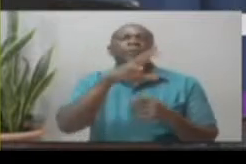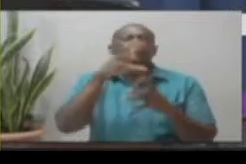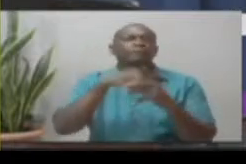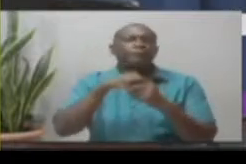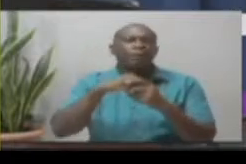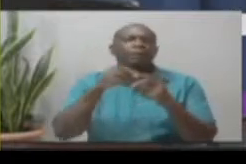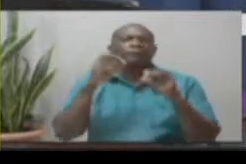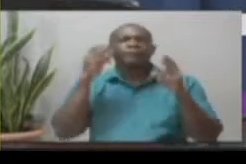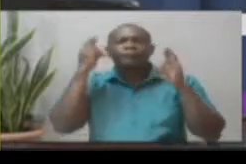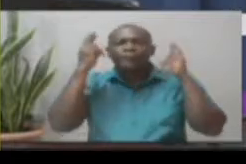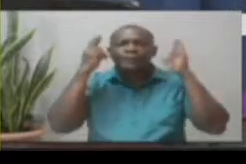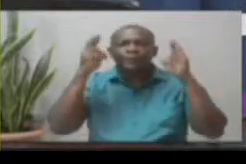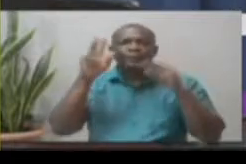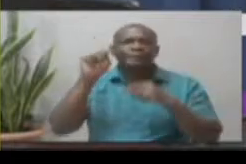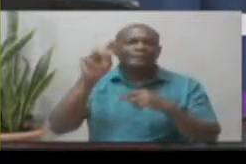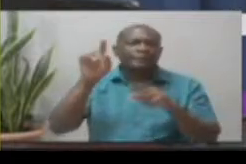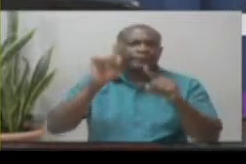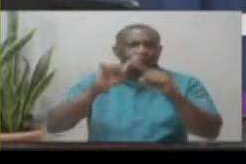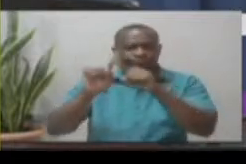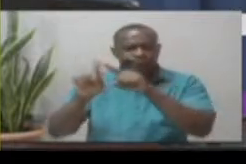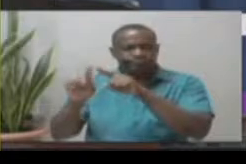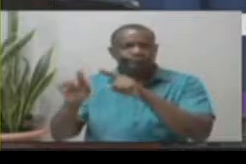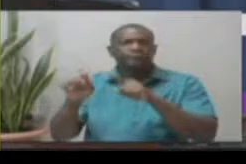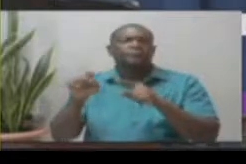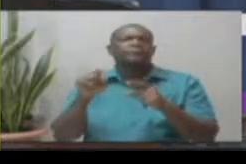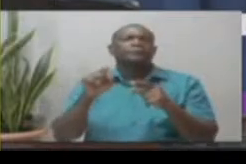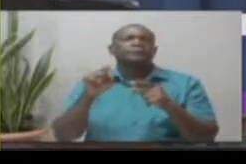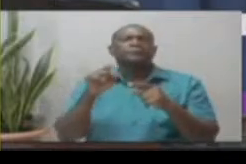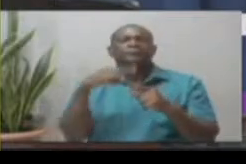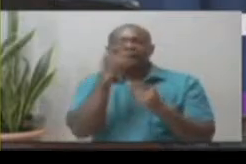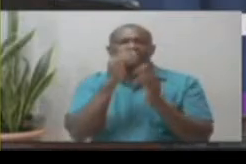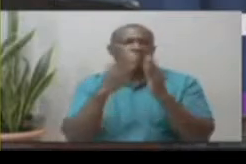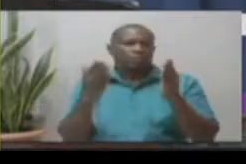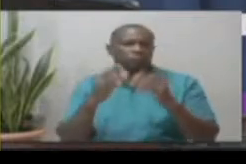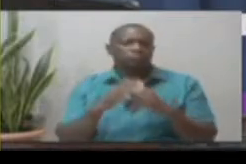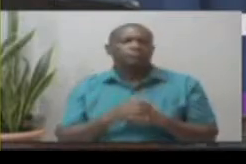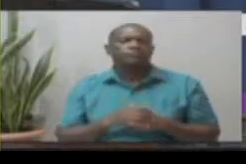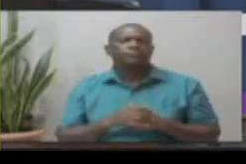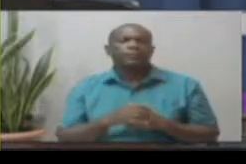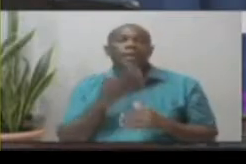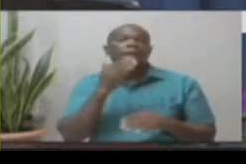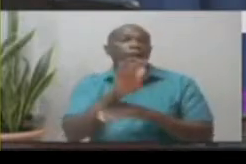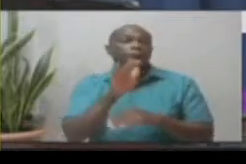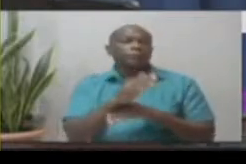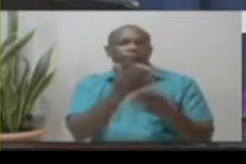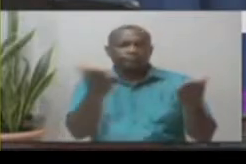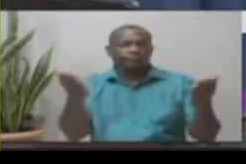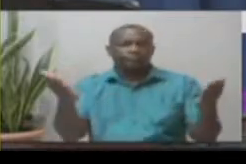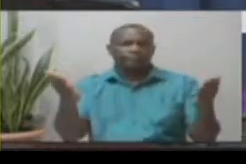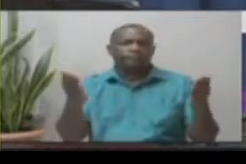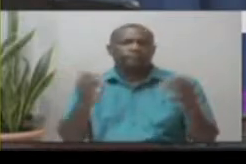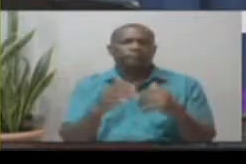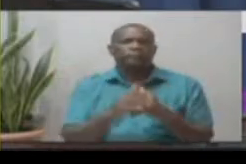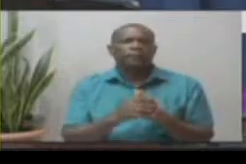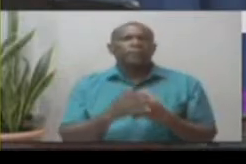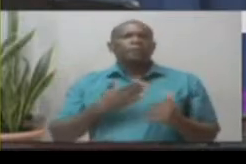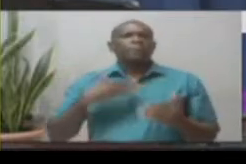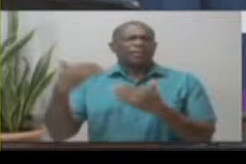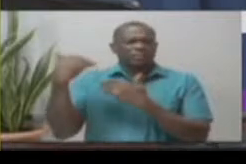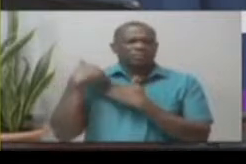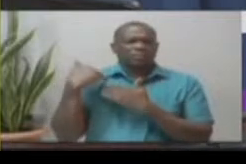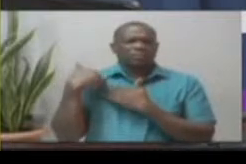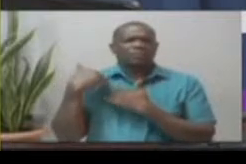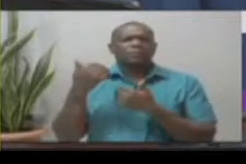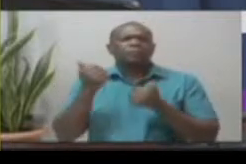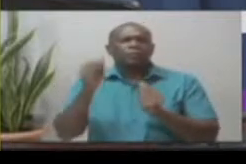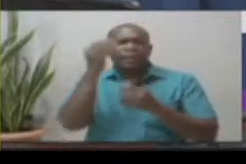looking on the different platforms, a very good Saturday afternoon to you. So, my duty is to bring you up to date on where we are